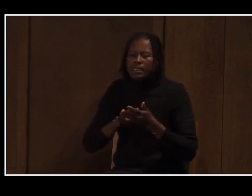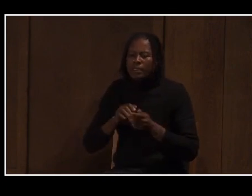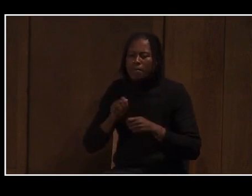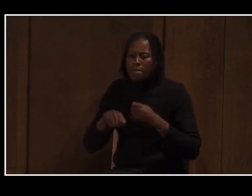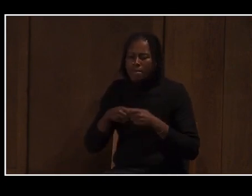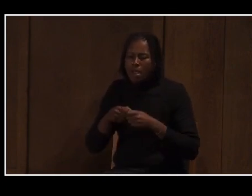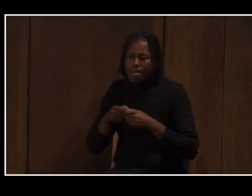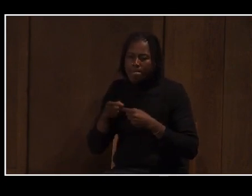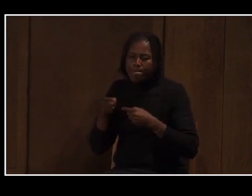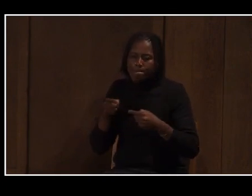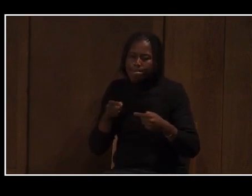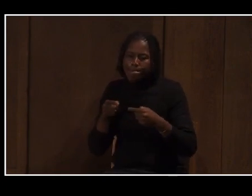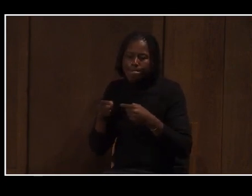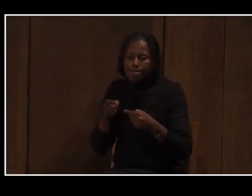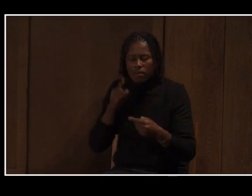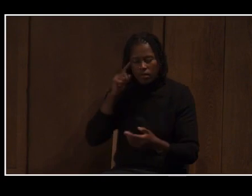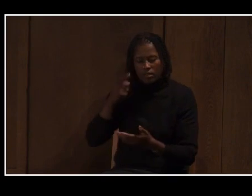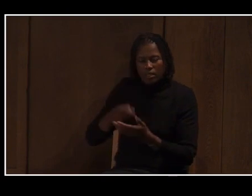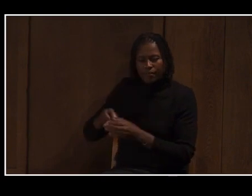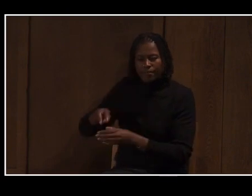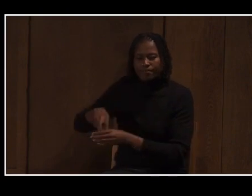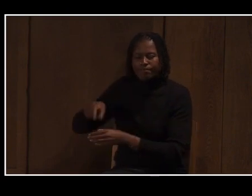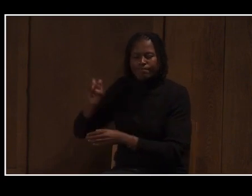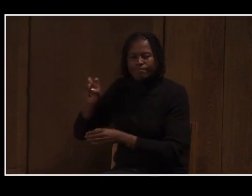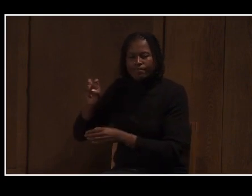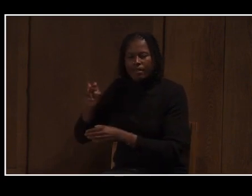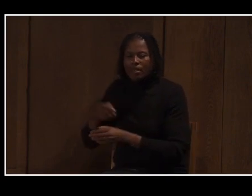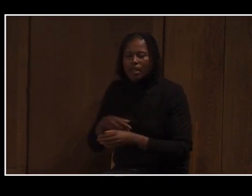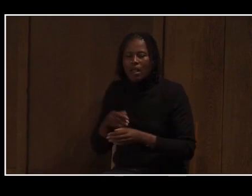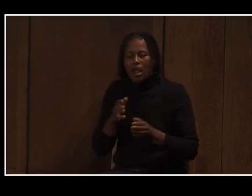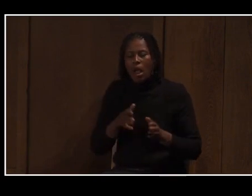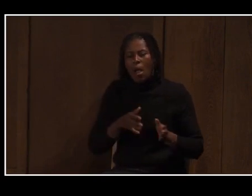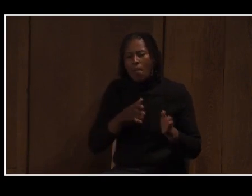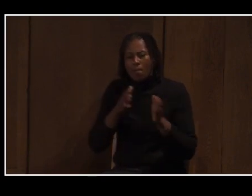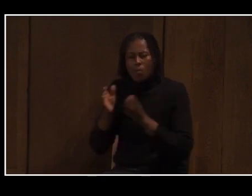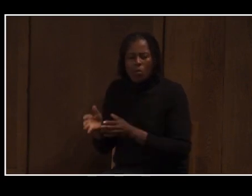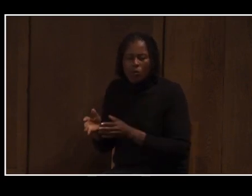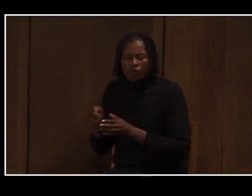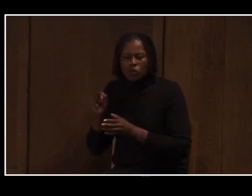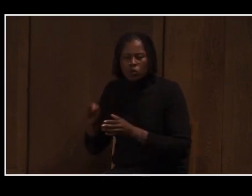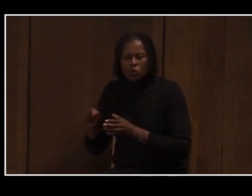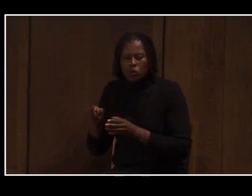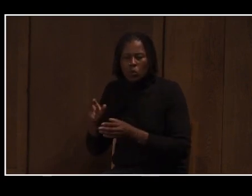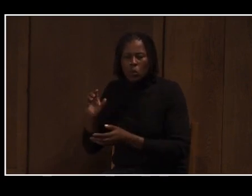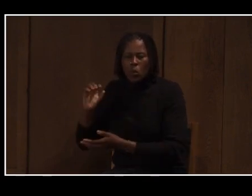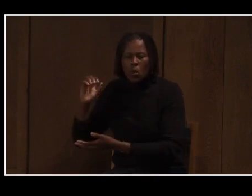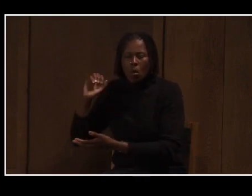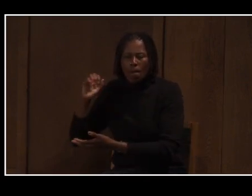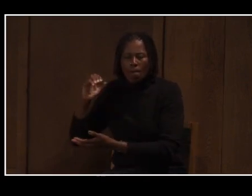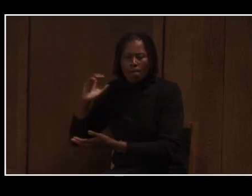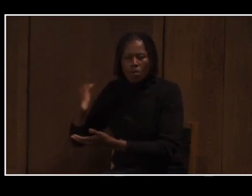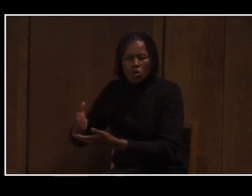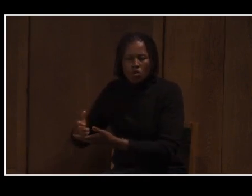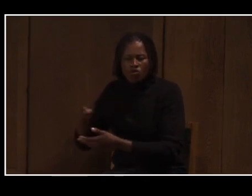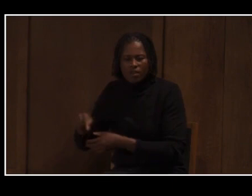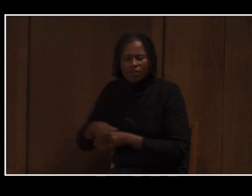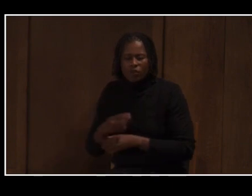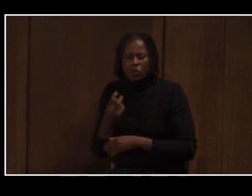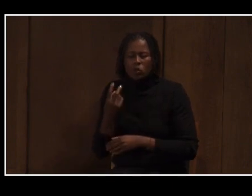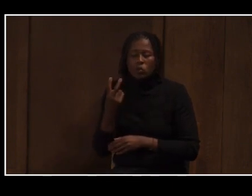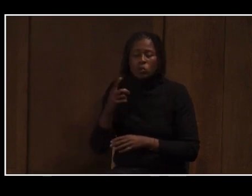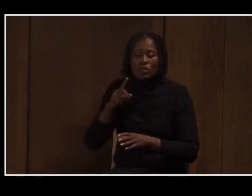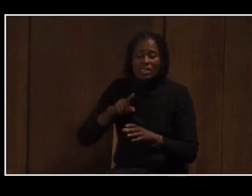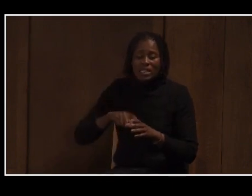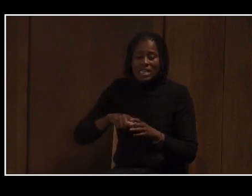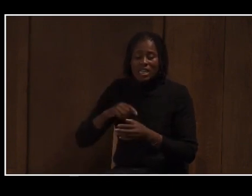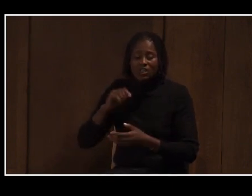quit my kitchen role to move on from the bakery to a brewery. Started a 2-year stint in drinks production with a